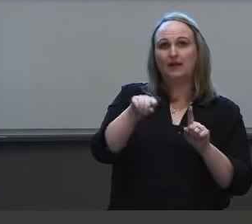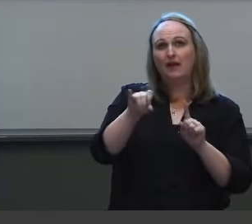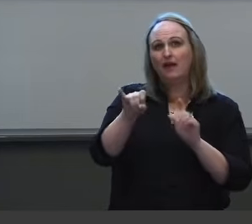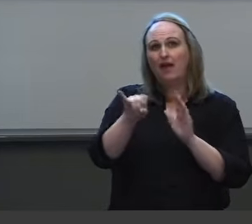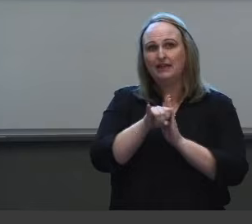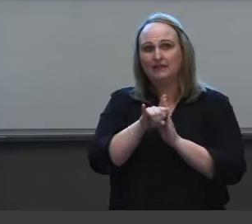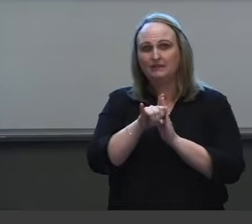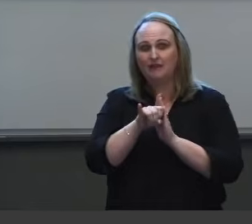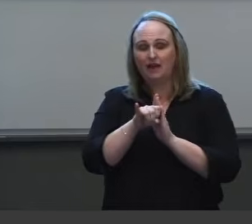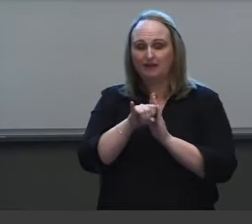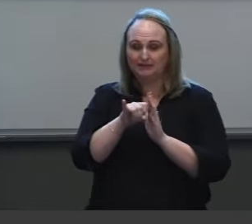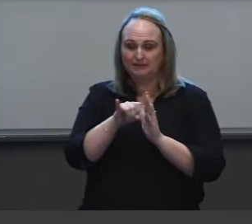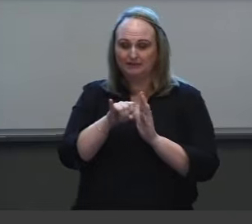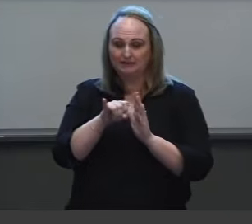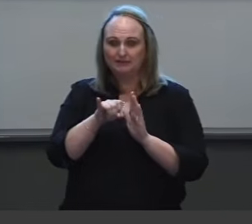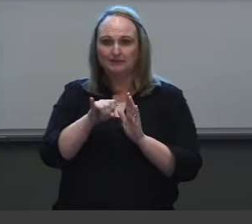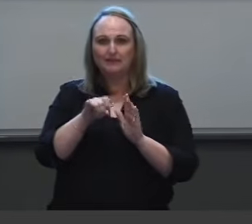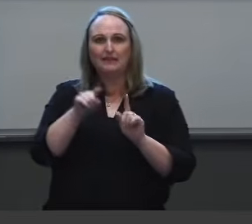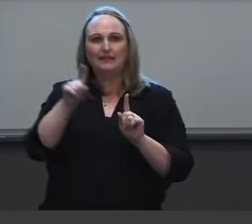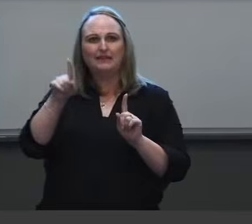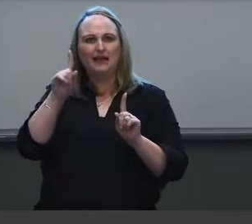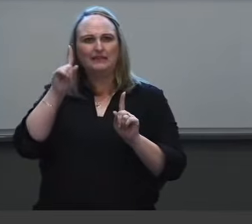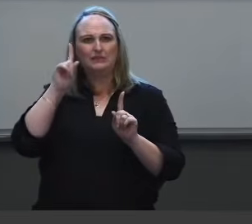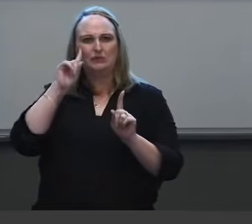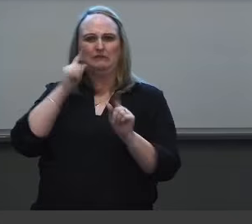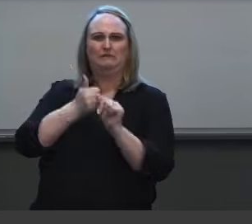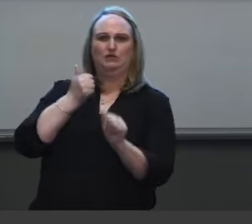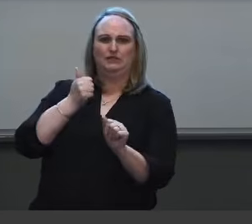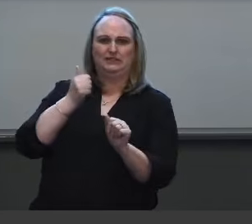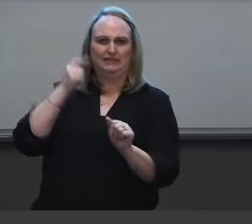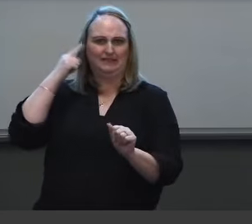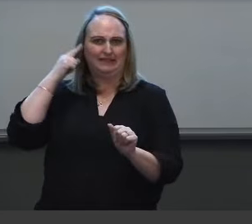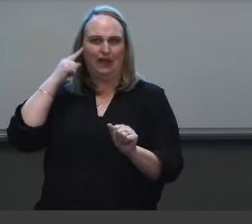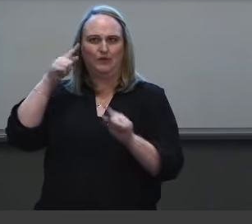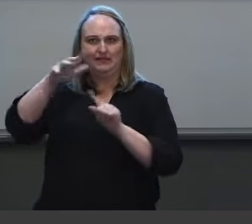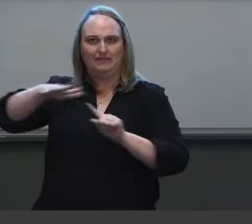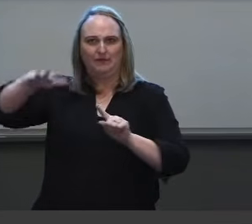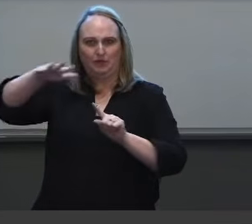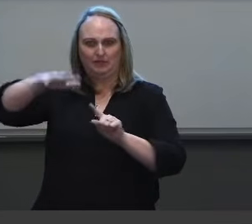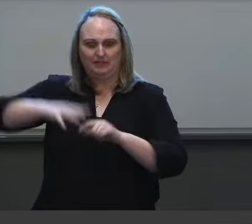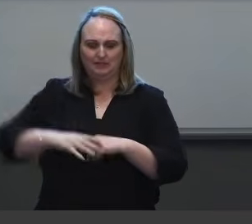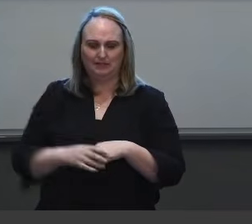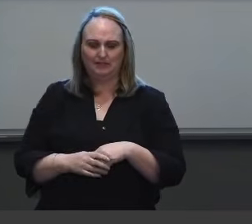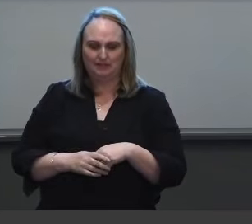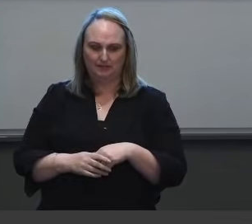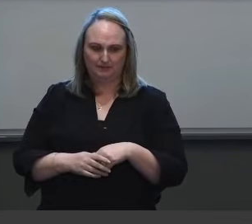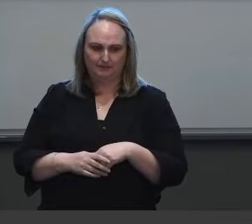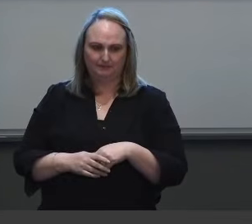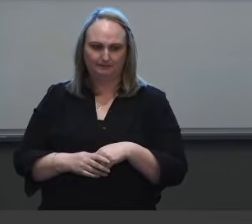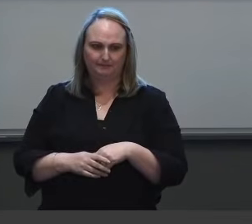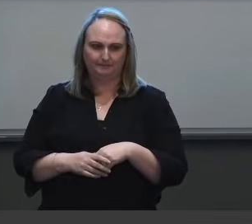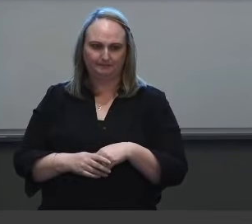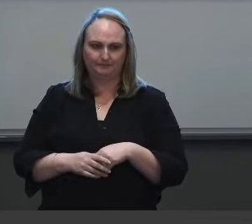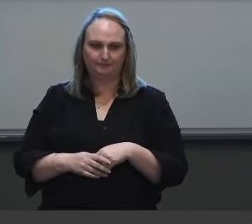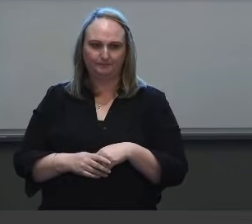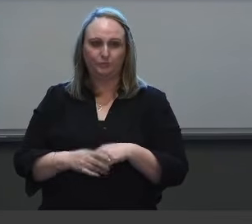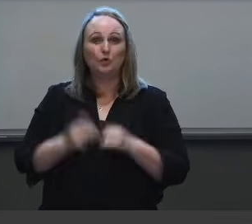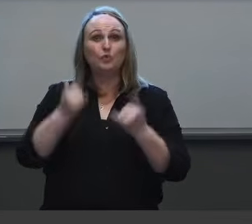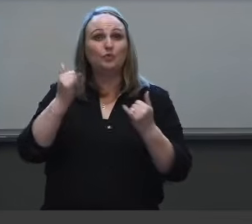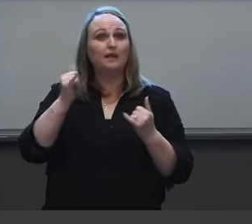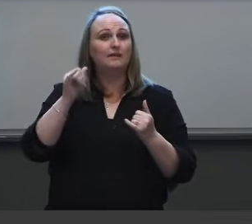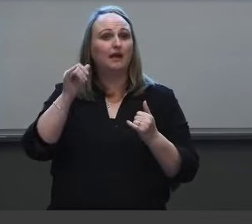identifies the occurrence of the aversive sound in the environment. Currently, we are detecting 5